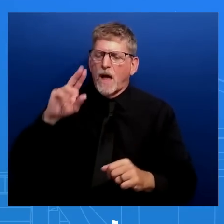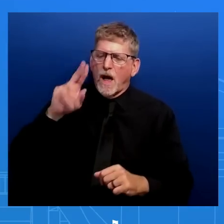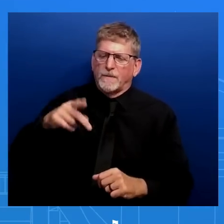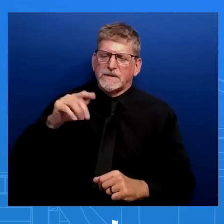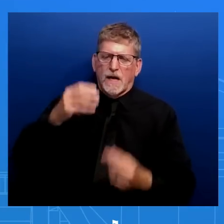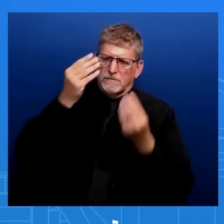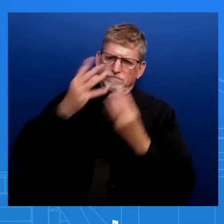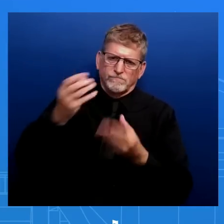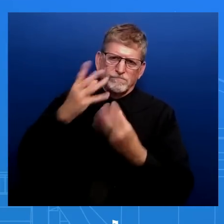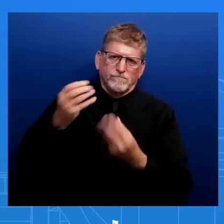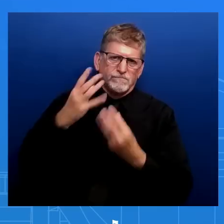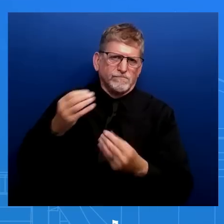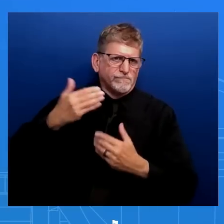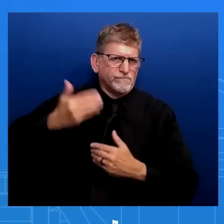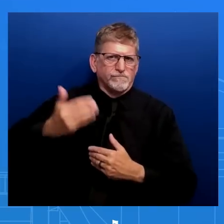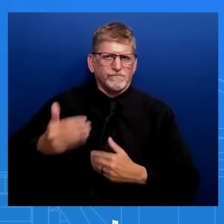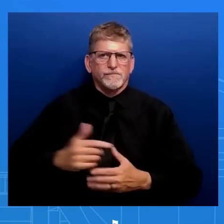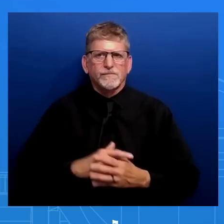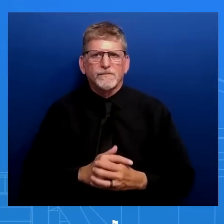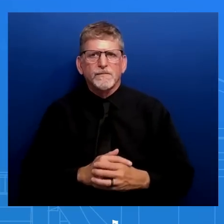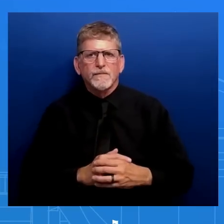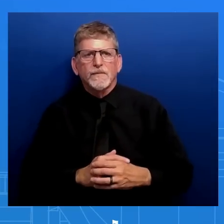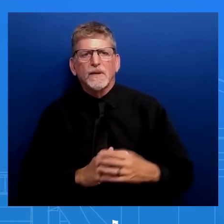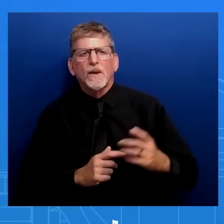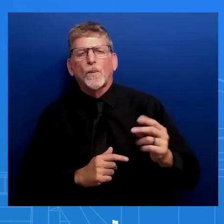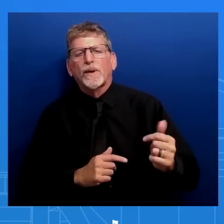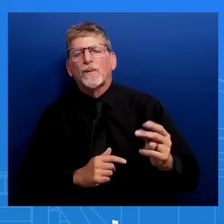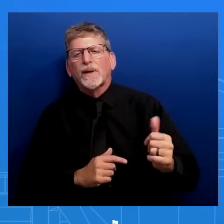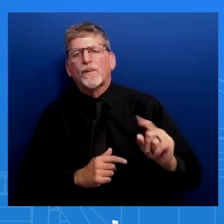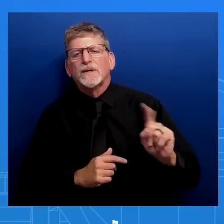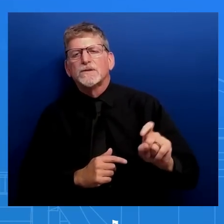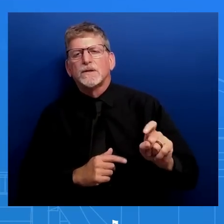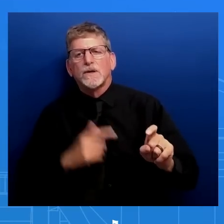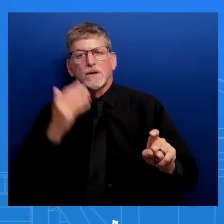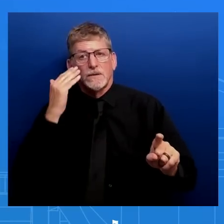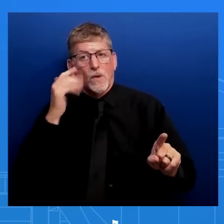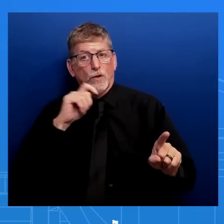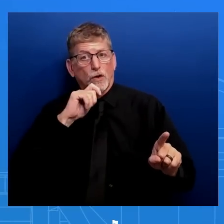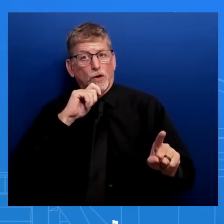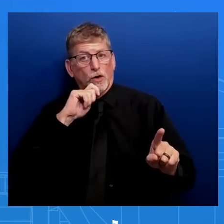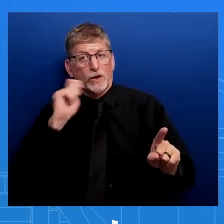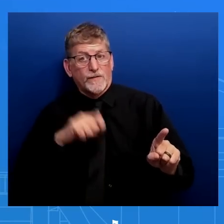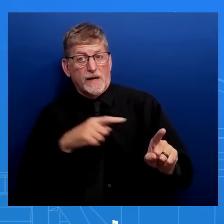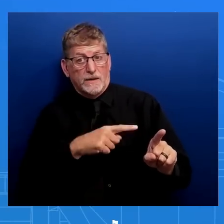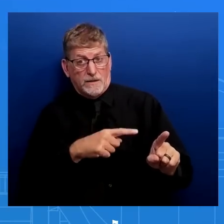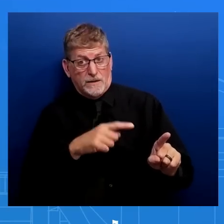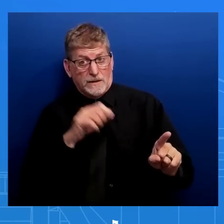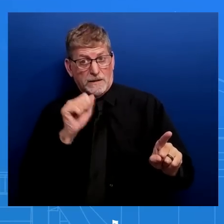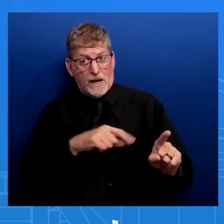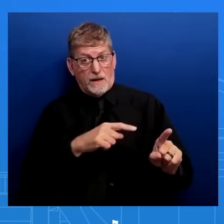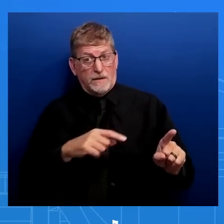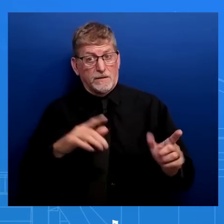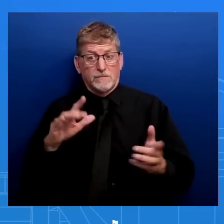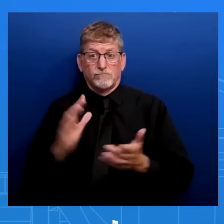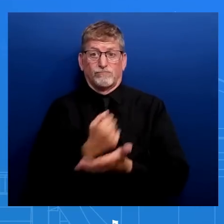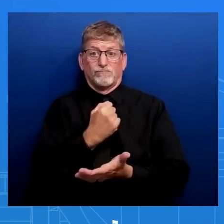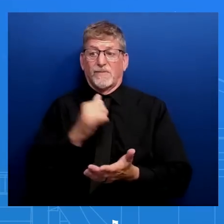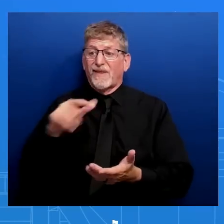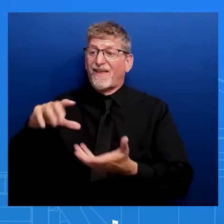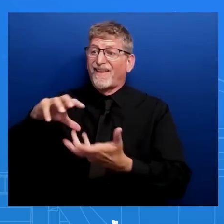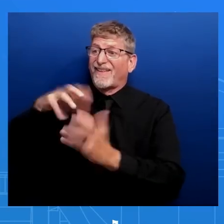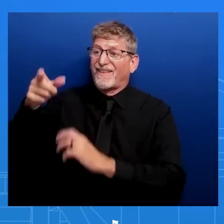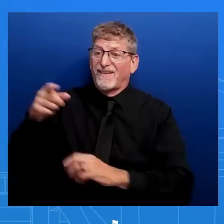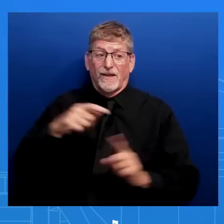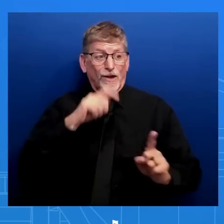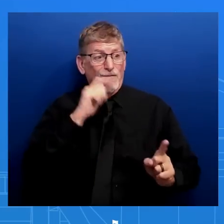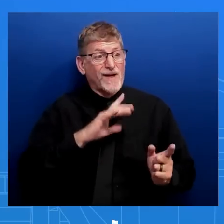quickly, do you have any sense of whether Ukraine was able to take advantage of this chaos over the weekend? I'm not sure what you mean by take advantage of it.